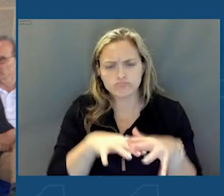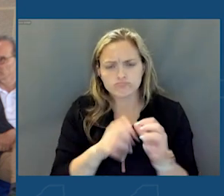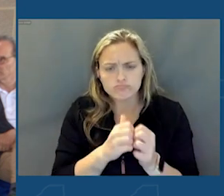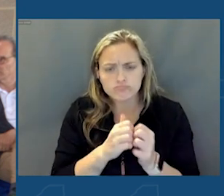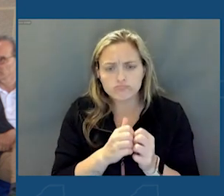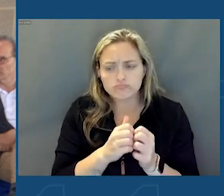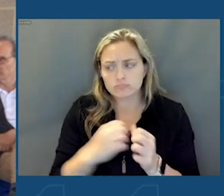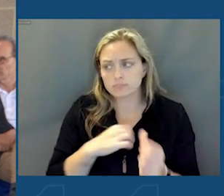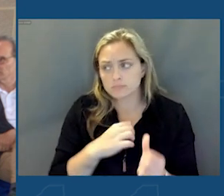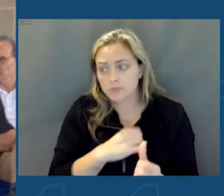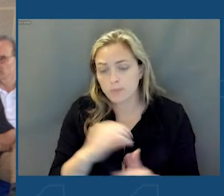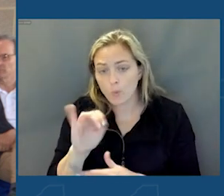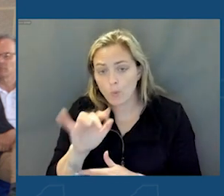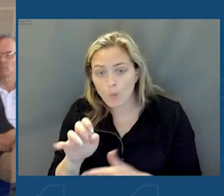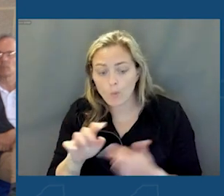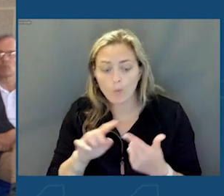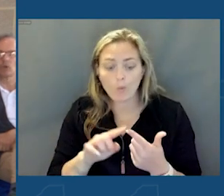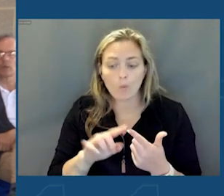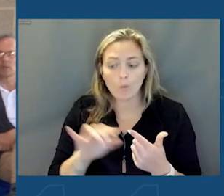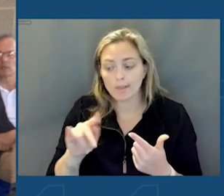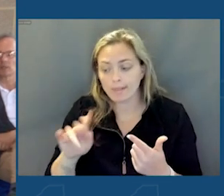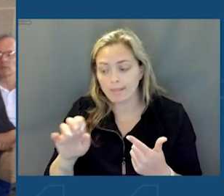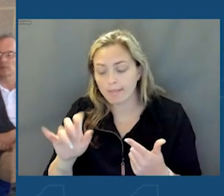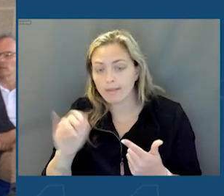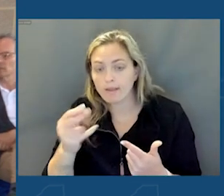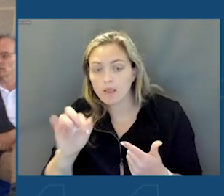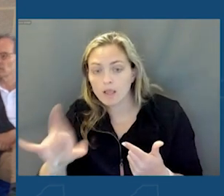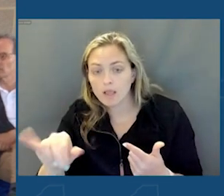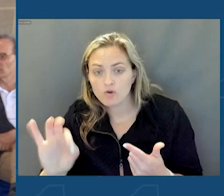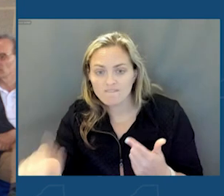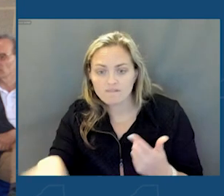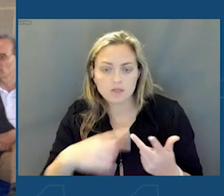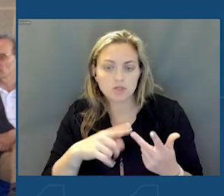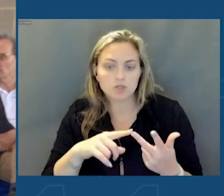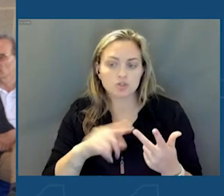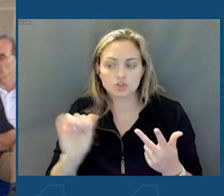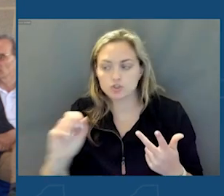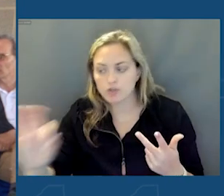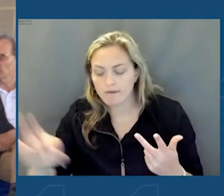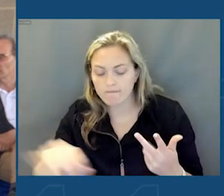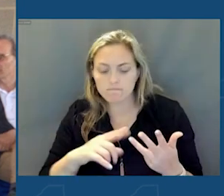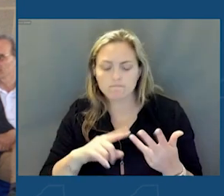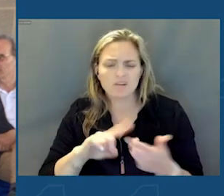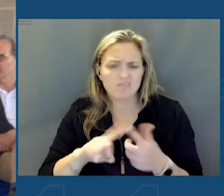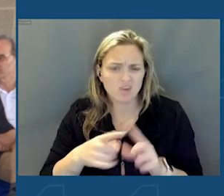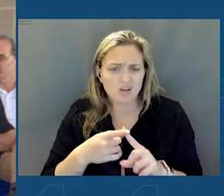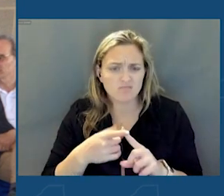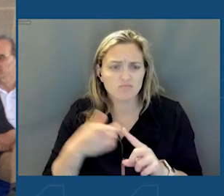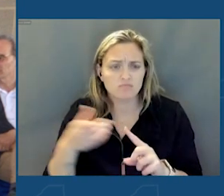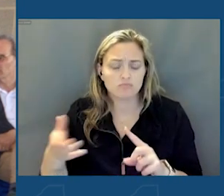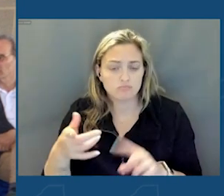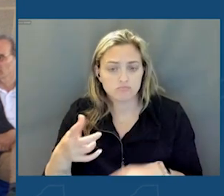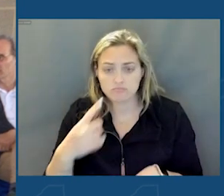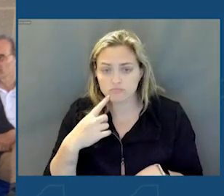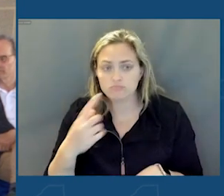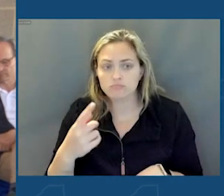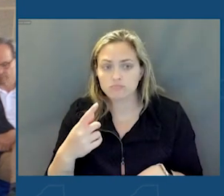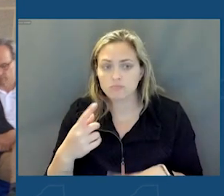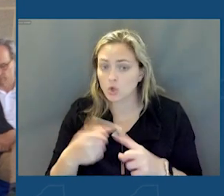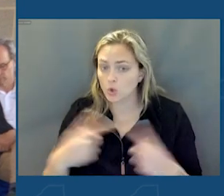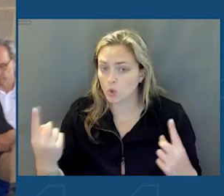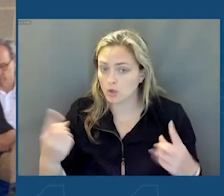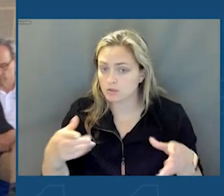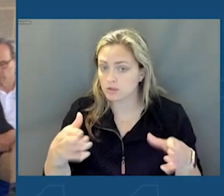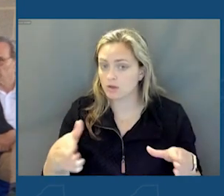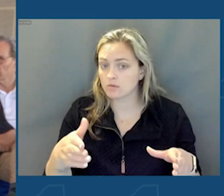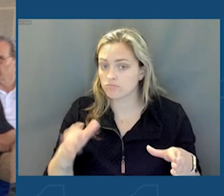Phil Pomisano, the late Gary Finch, Jeff Gallahan, and a great friend who crossed the aisle in